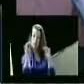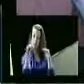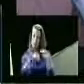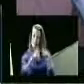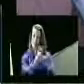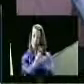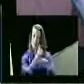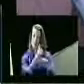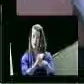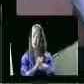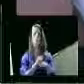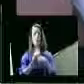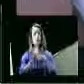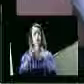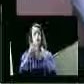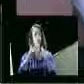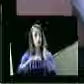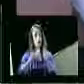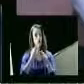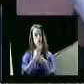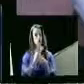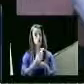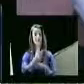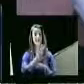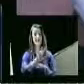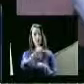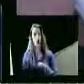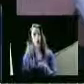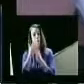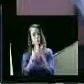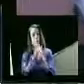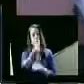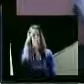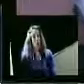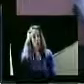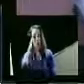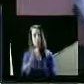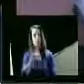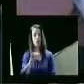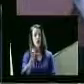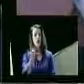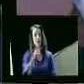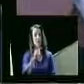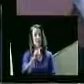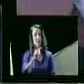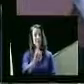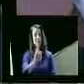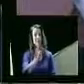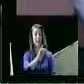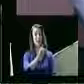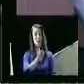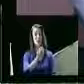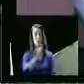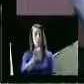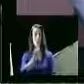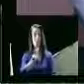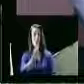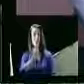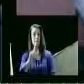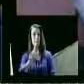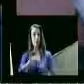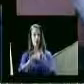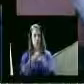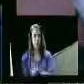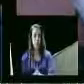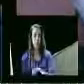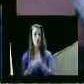student how to read using the portion of their brain they do use. July 1st, the Dyslexia is Real bill went into effect. This law